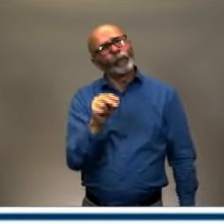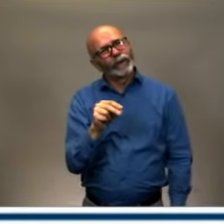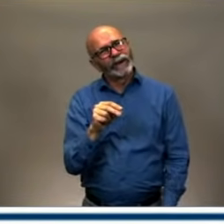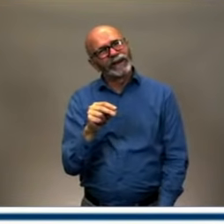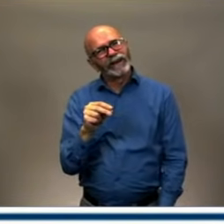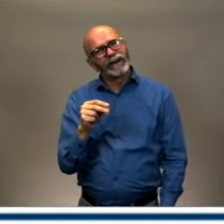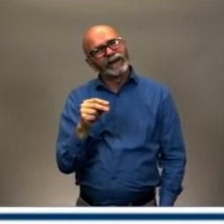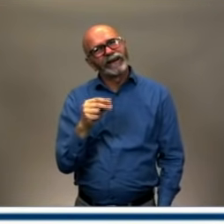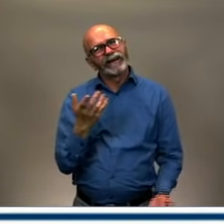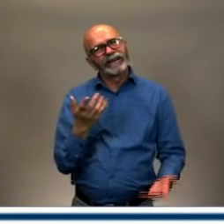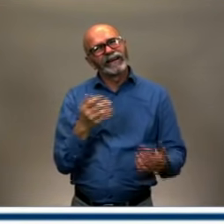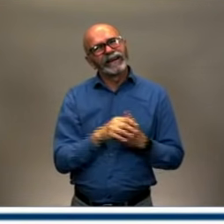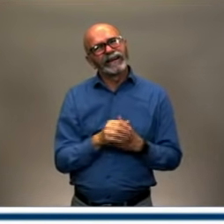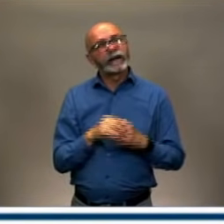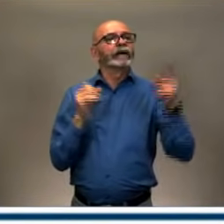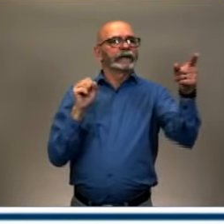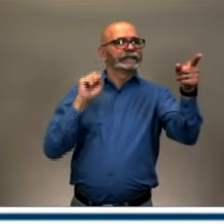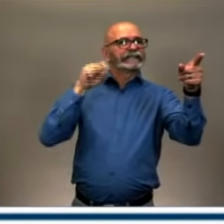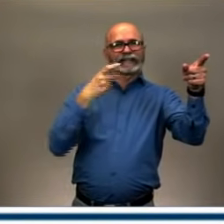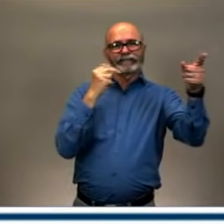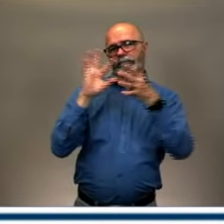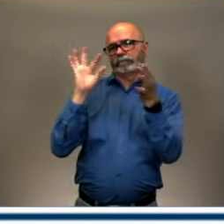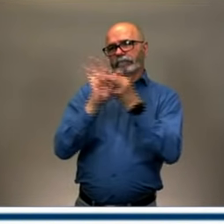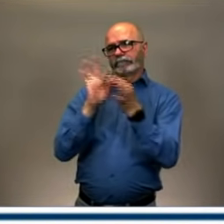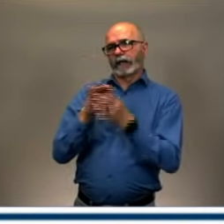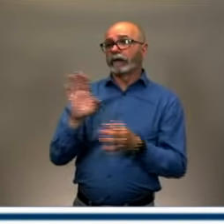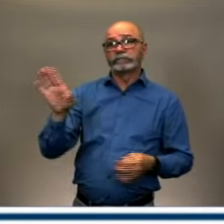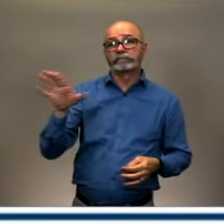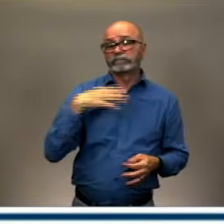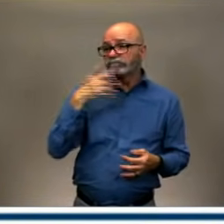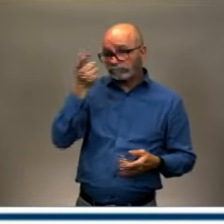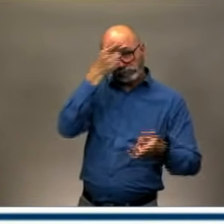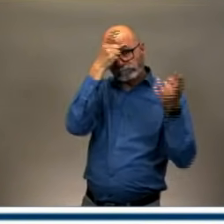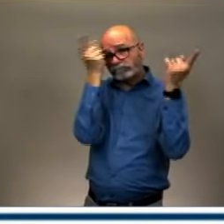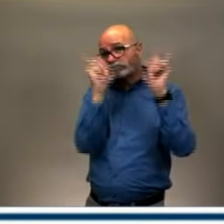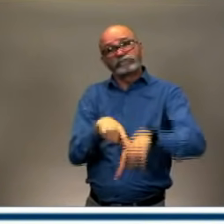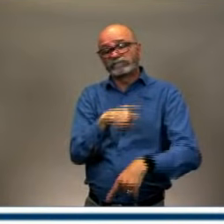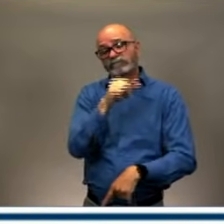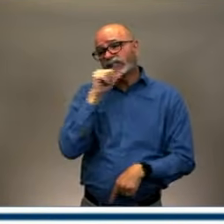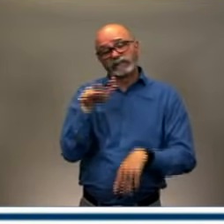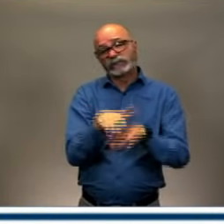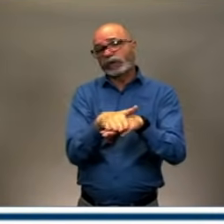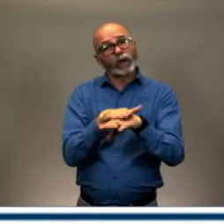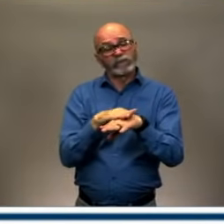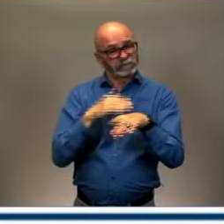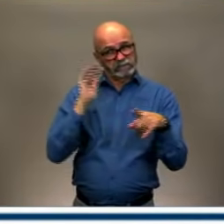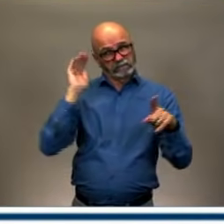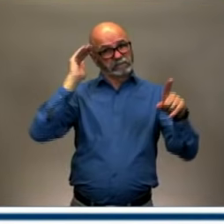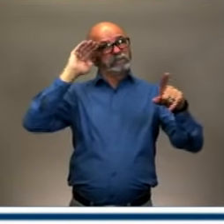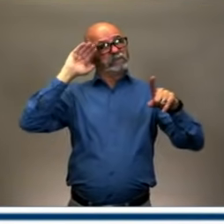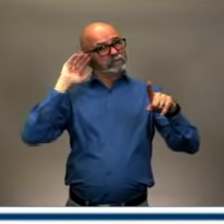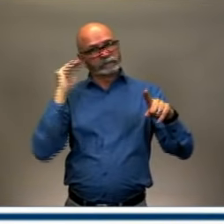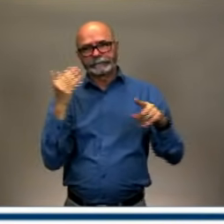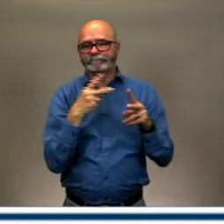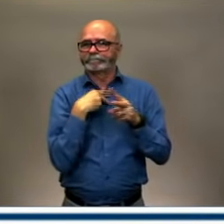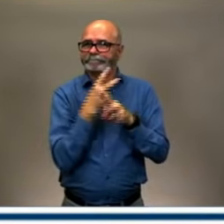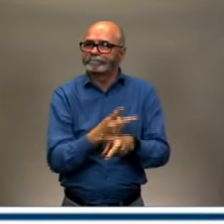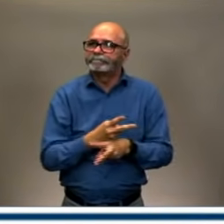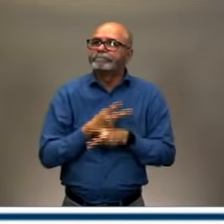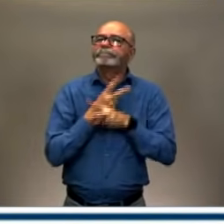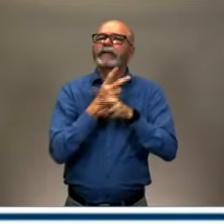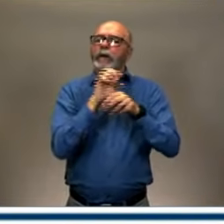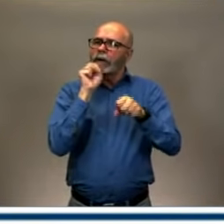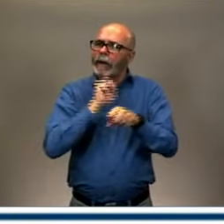that they have not been slow. The province has been doing, through public health, a tremendous job of ensuring